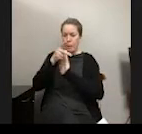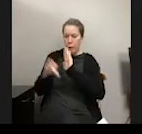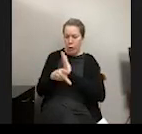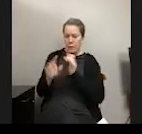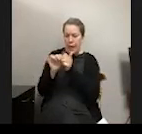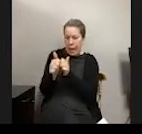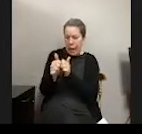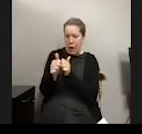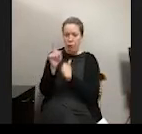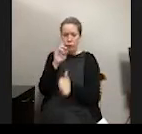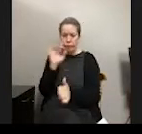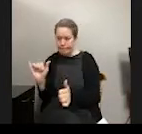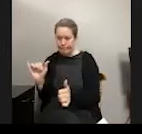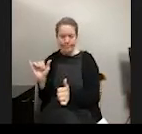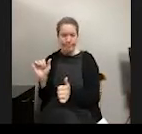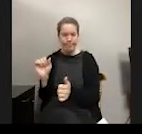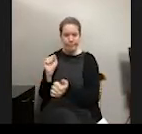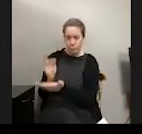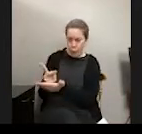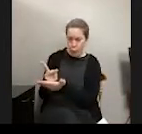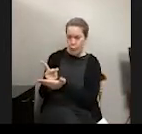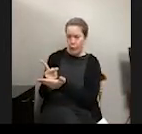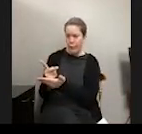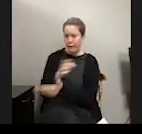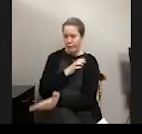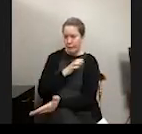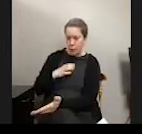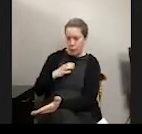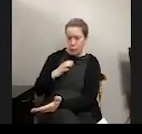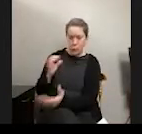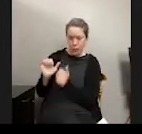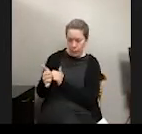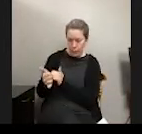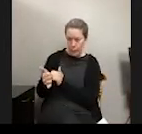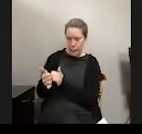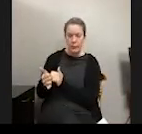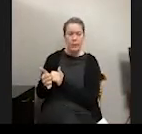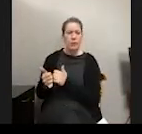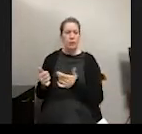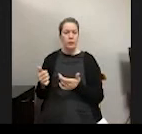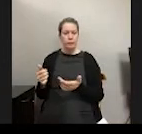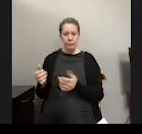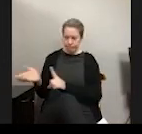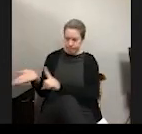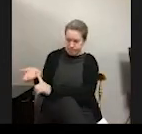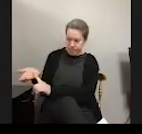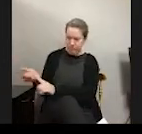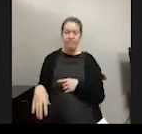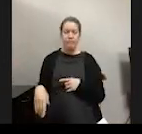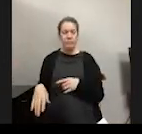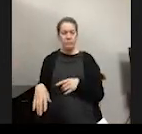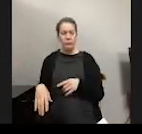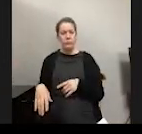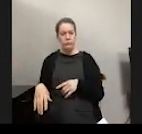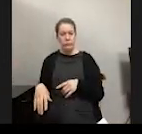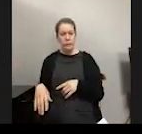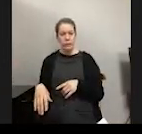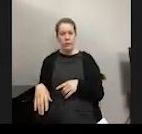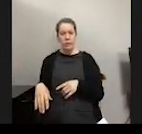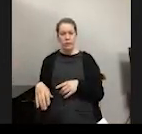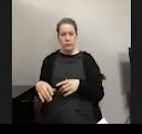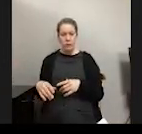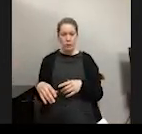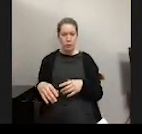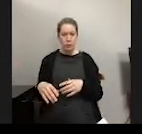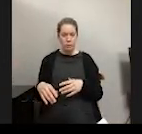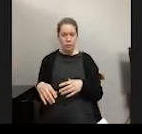approved through council. We want to insert the data that we've collected for the year of public art into that larger conversation. So we're not duplicating efforts. We're